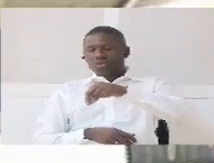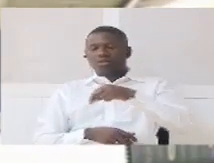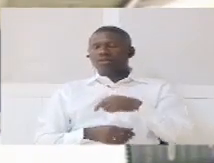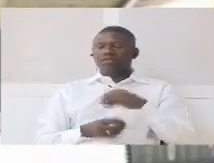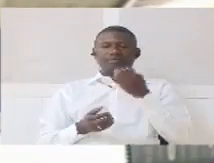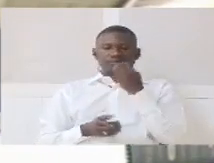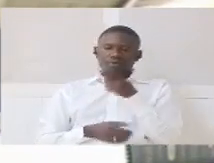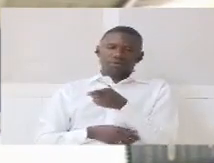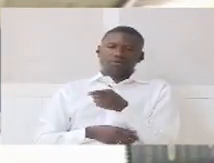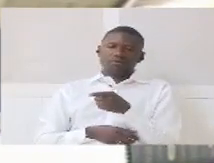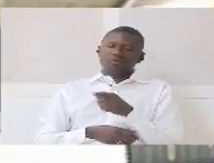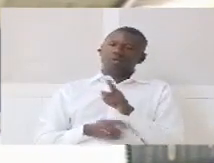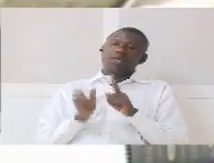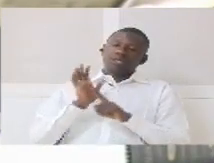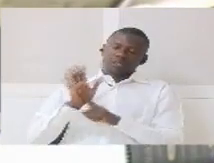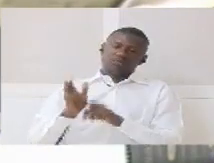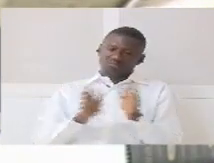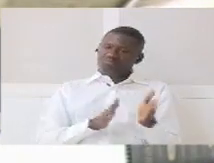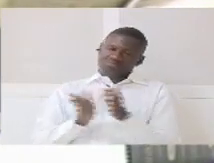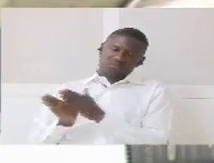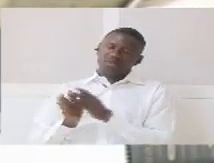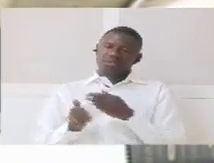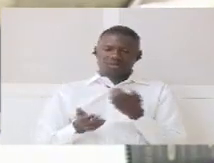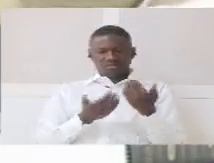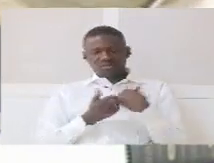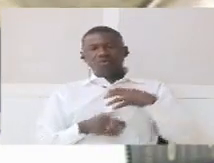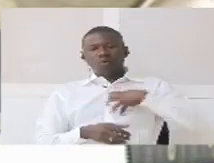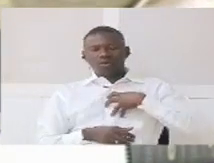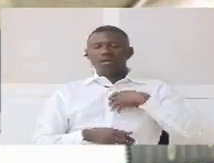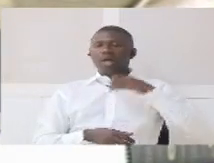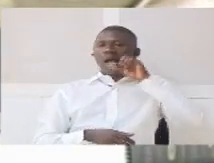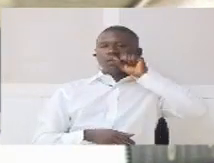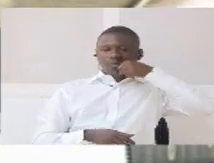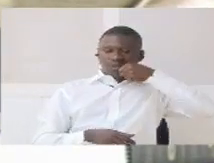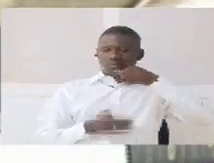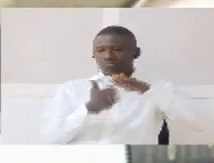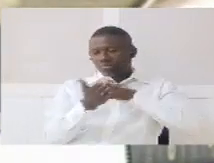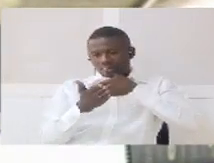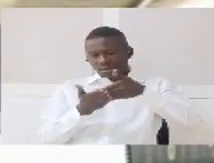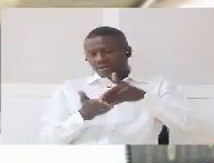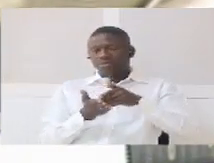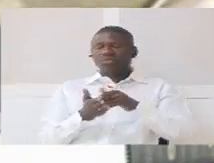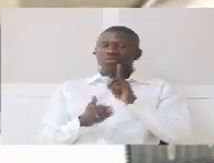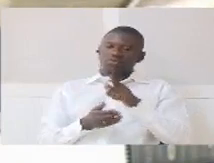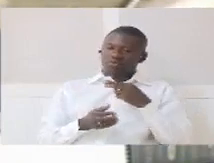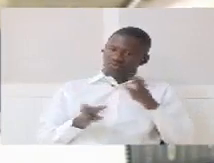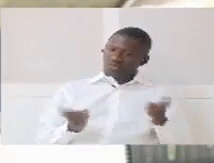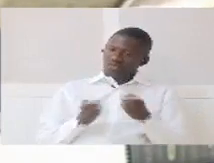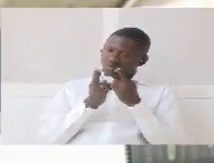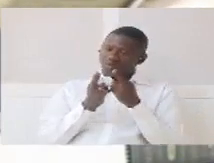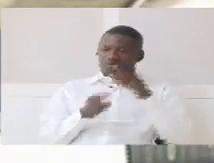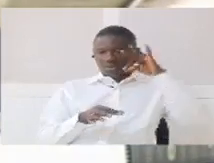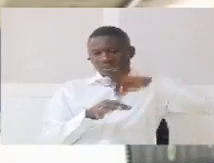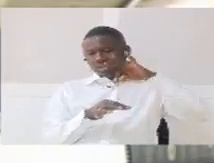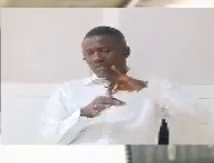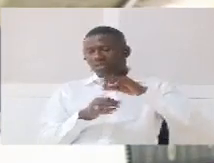butter. Some will tell you that they want bread and butter. They also recommend tea. Some will recommend tea. So we'll look from time to